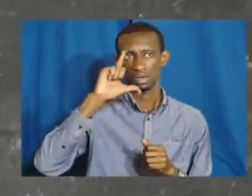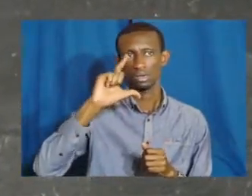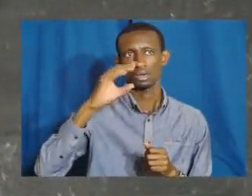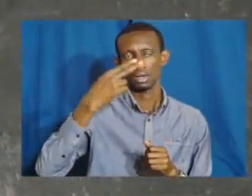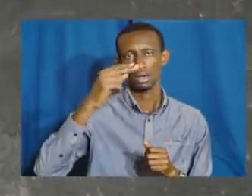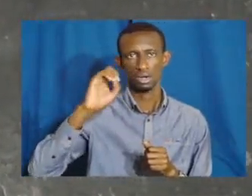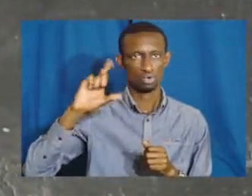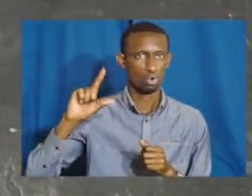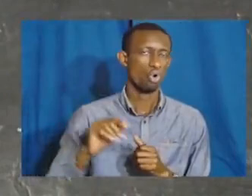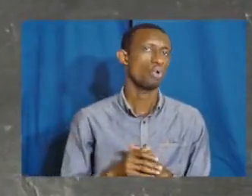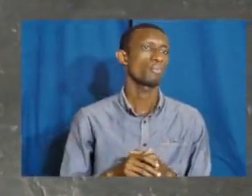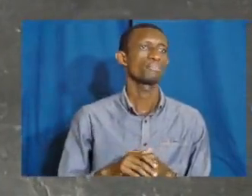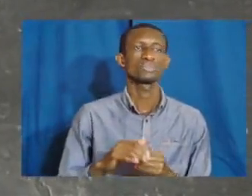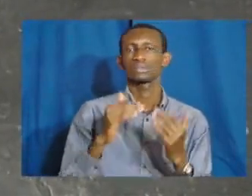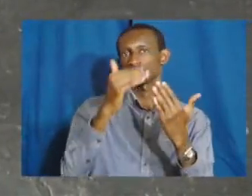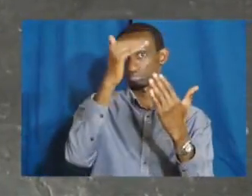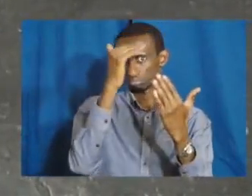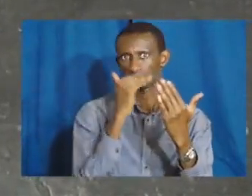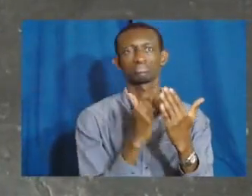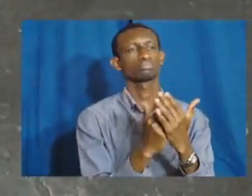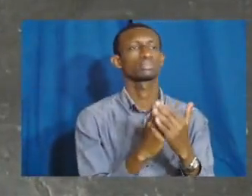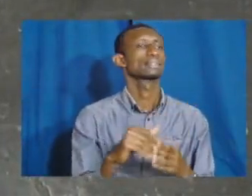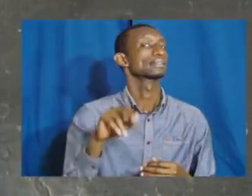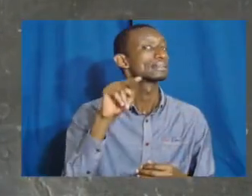they are either secondary alcohols,